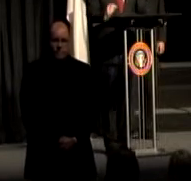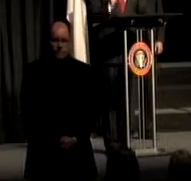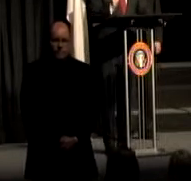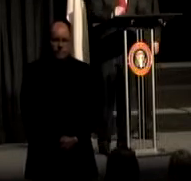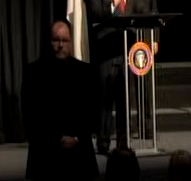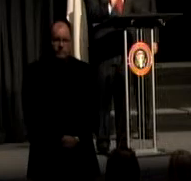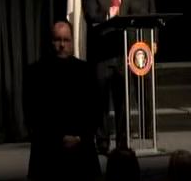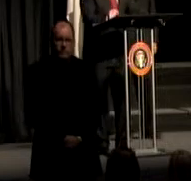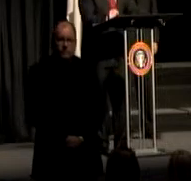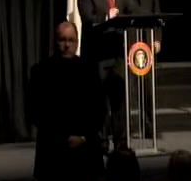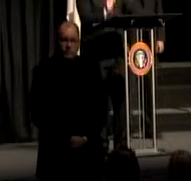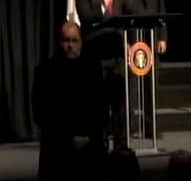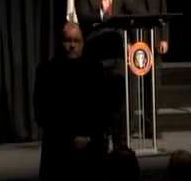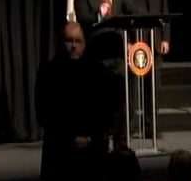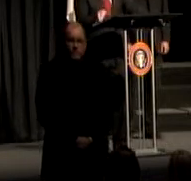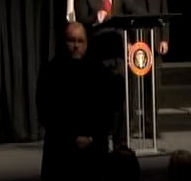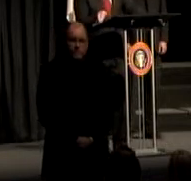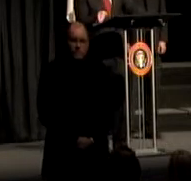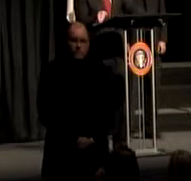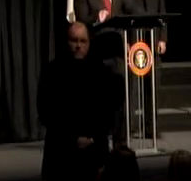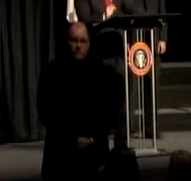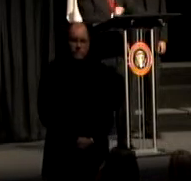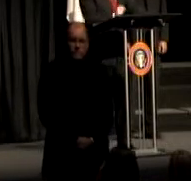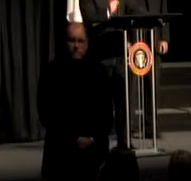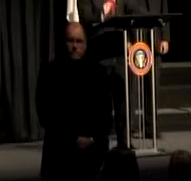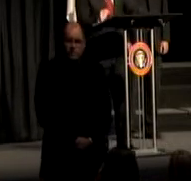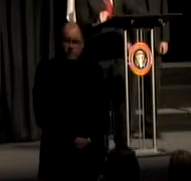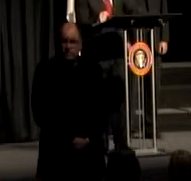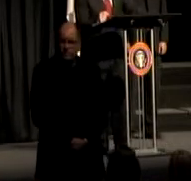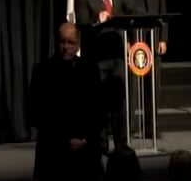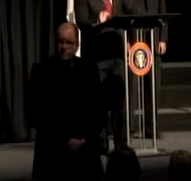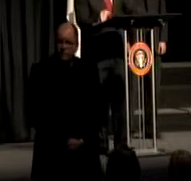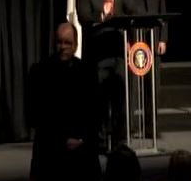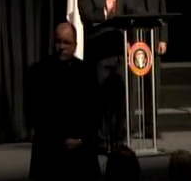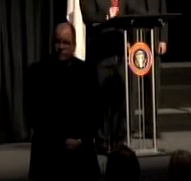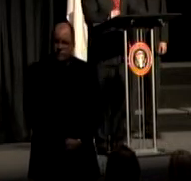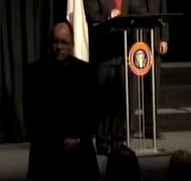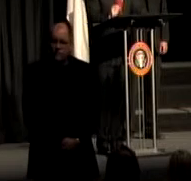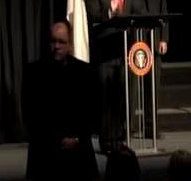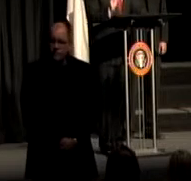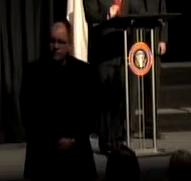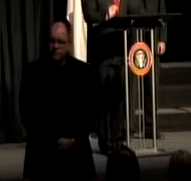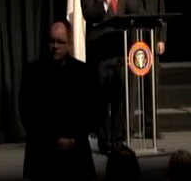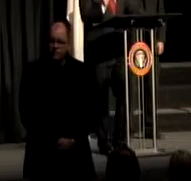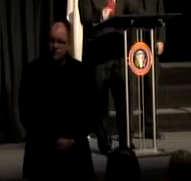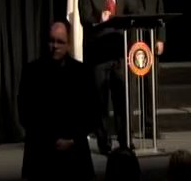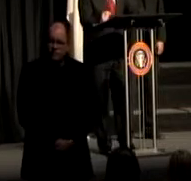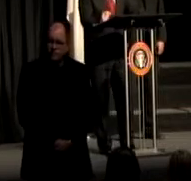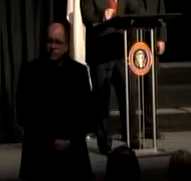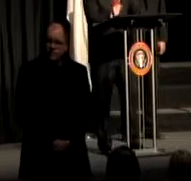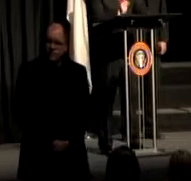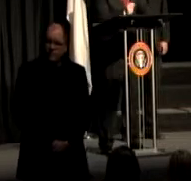the way to grow the body of Christ the way to grow the church is not necessarily